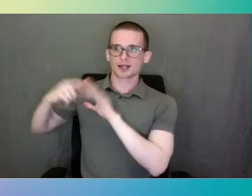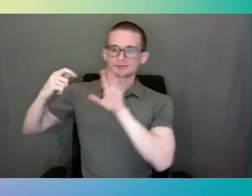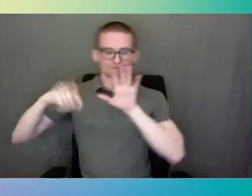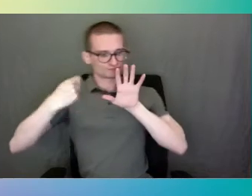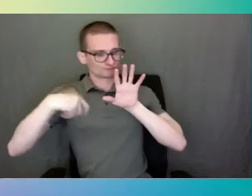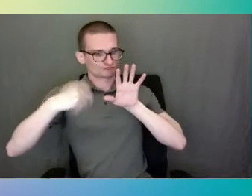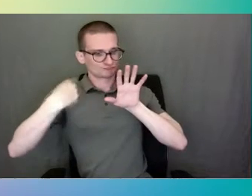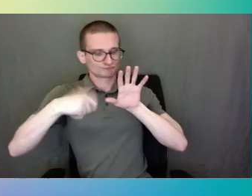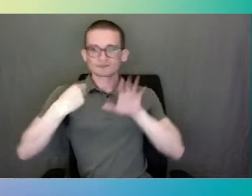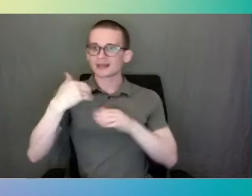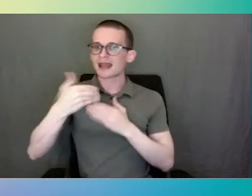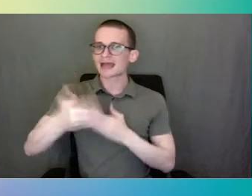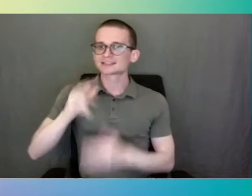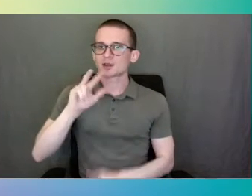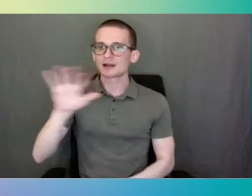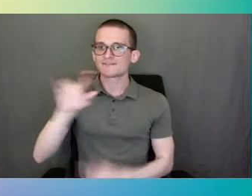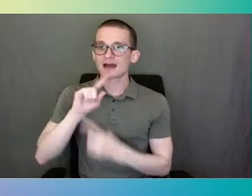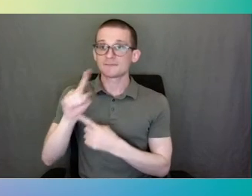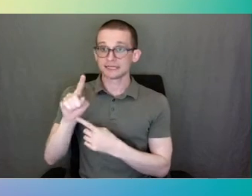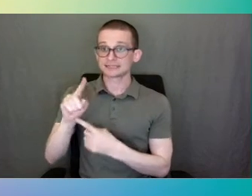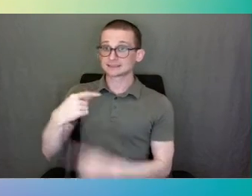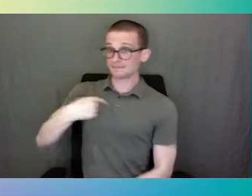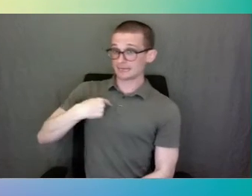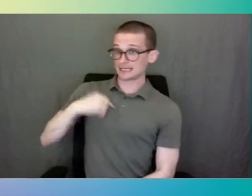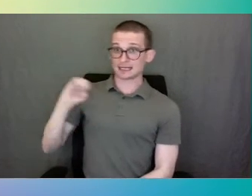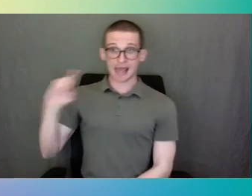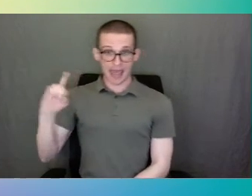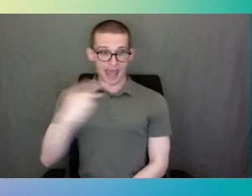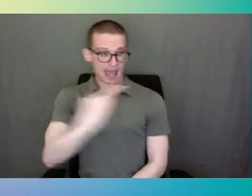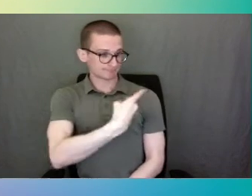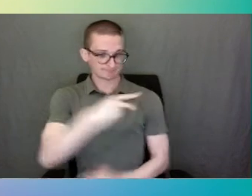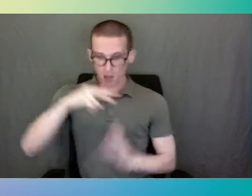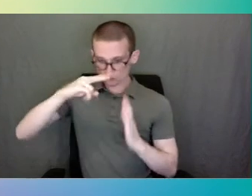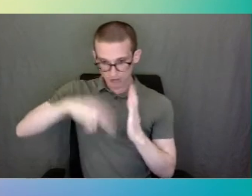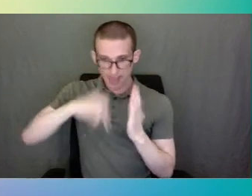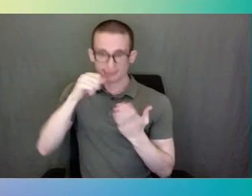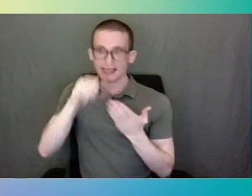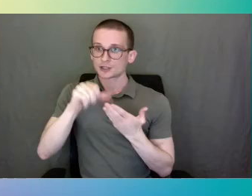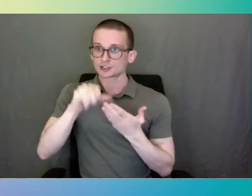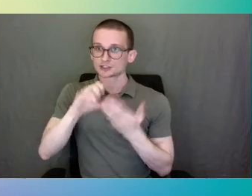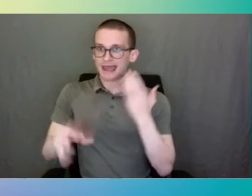Ed and I read these letters with lots of commentary. And